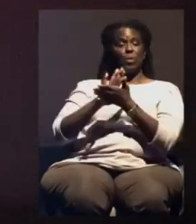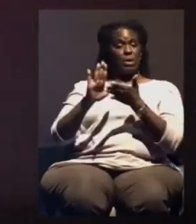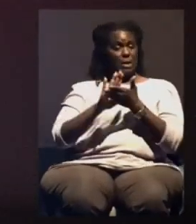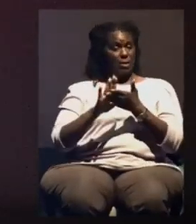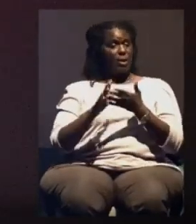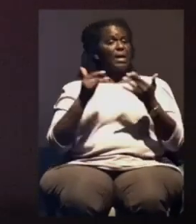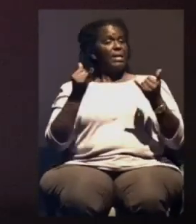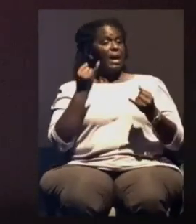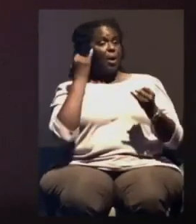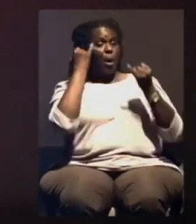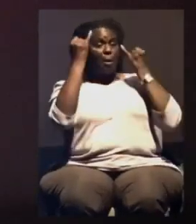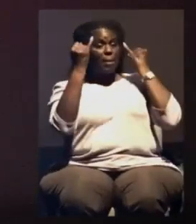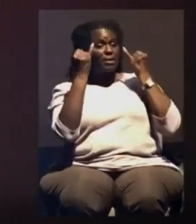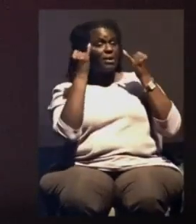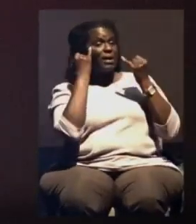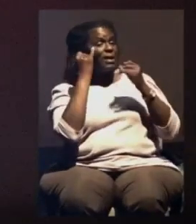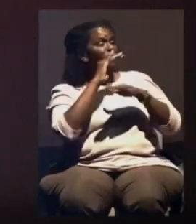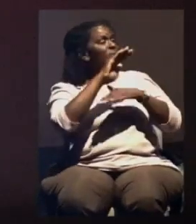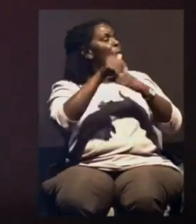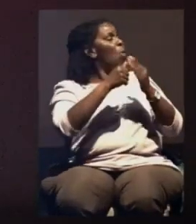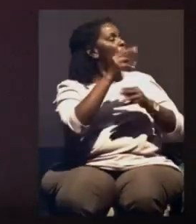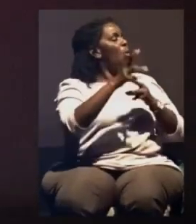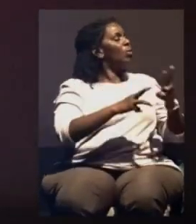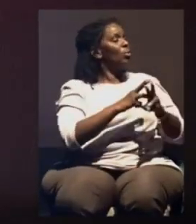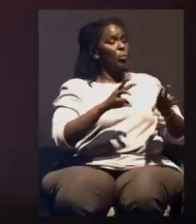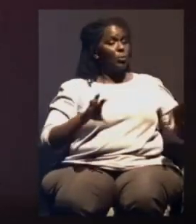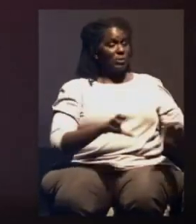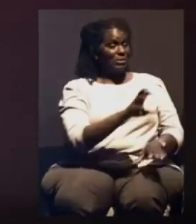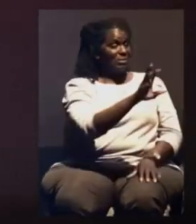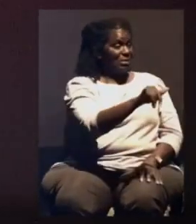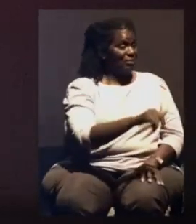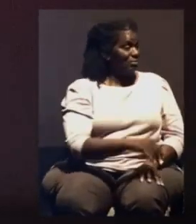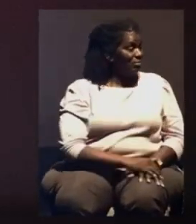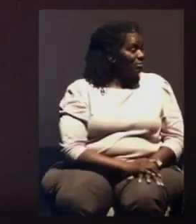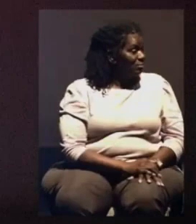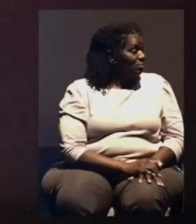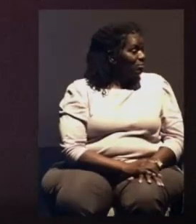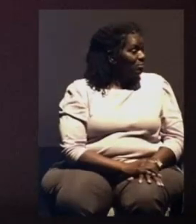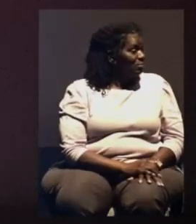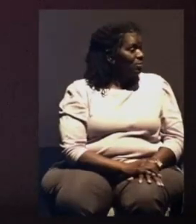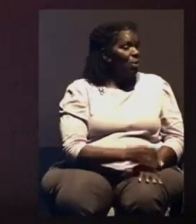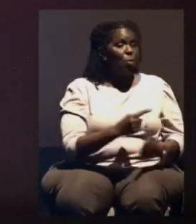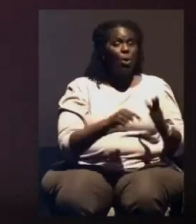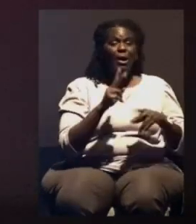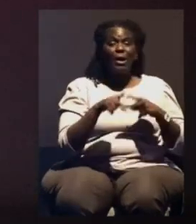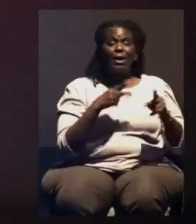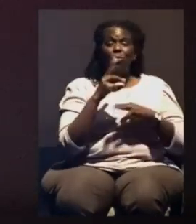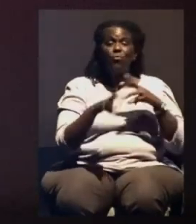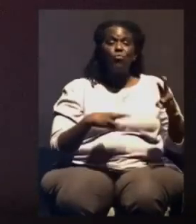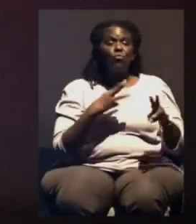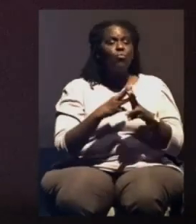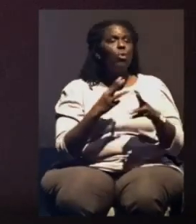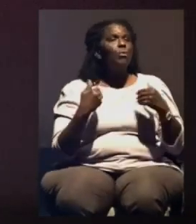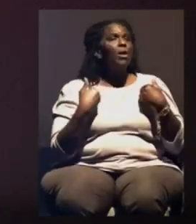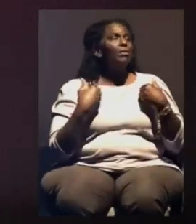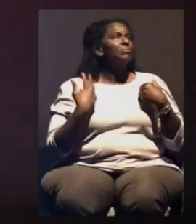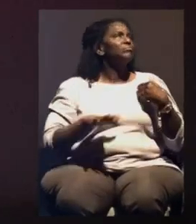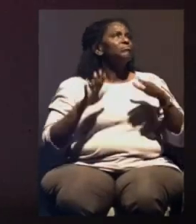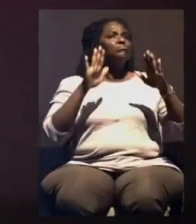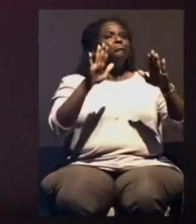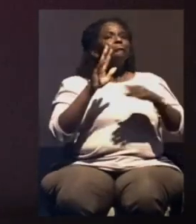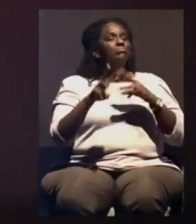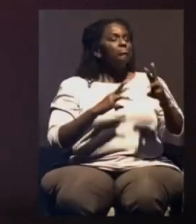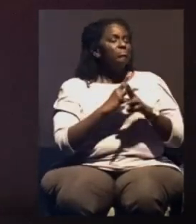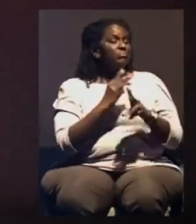now imagine if everybody in the world did that. What kind of a world would we have? We'd have a fabulous world, wouldn't